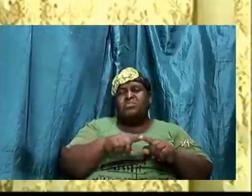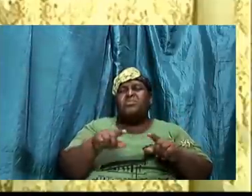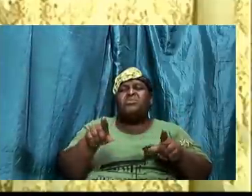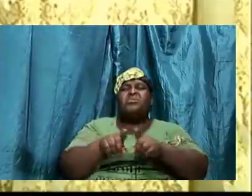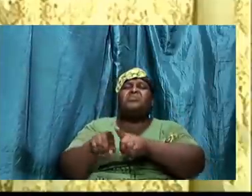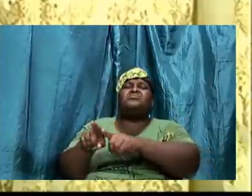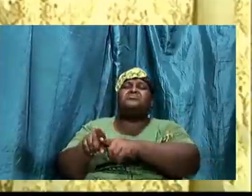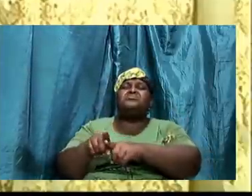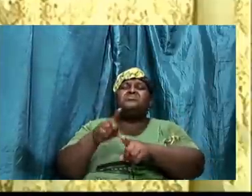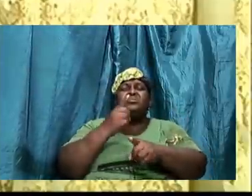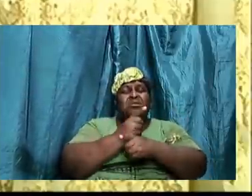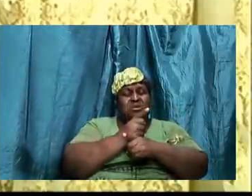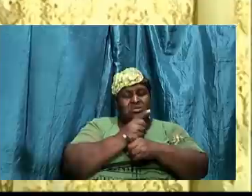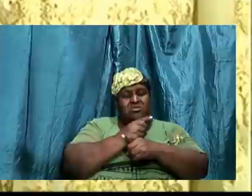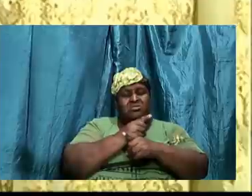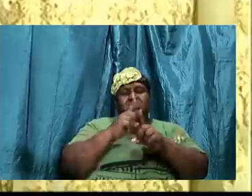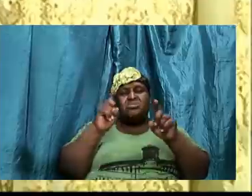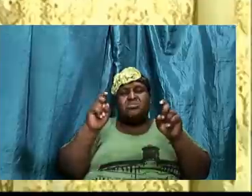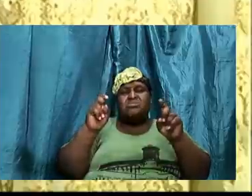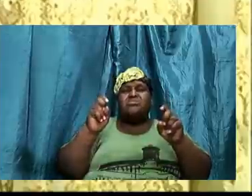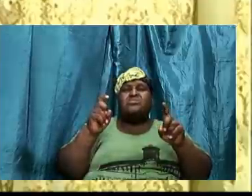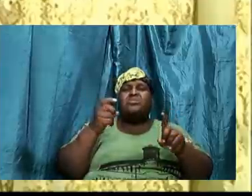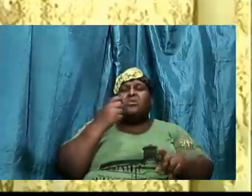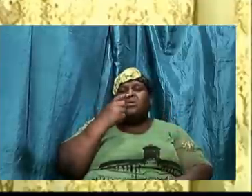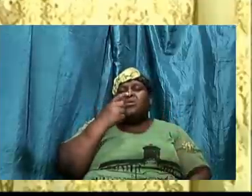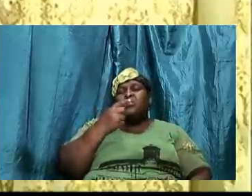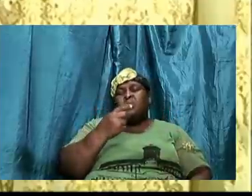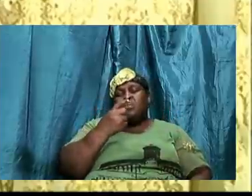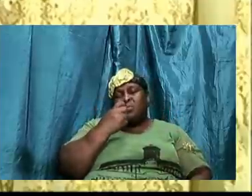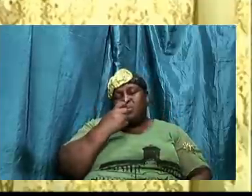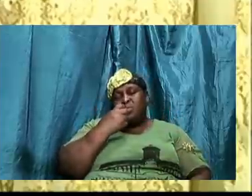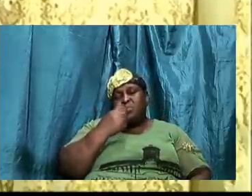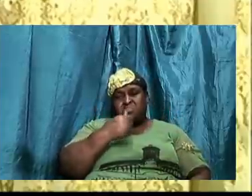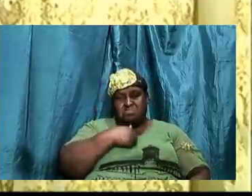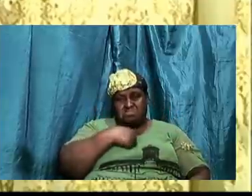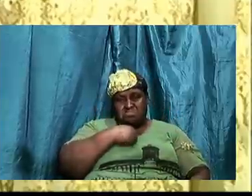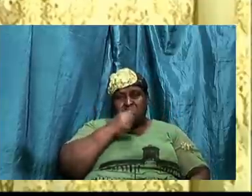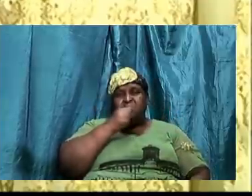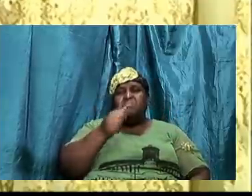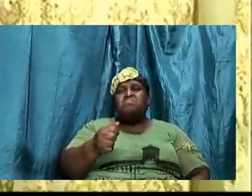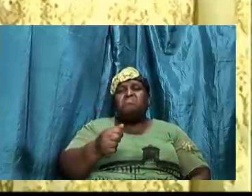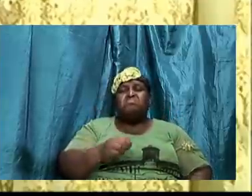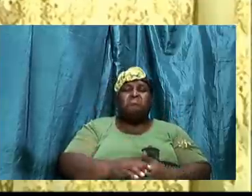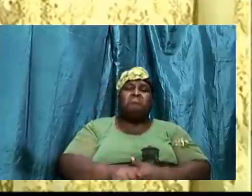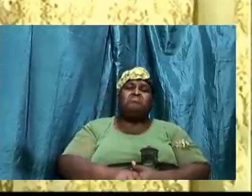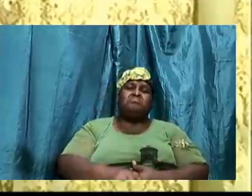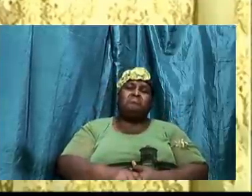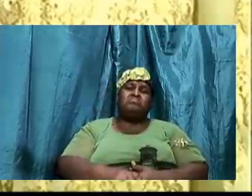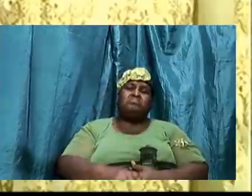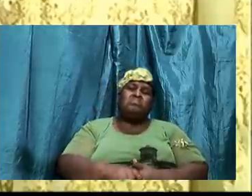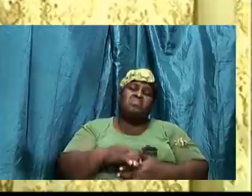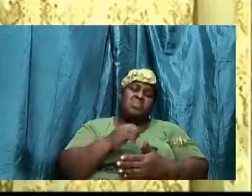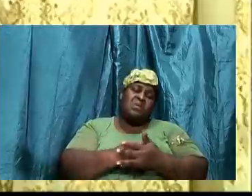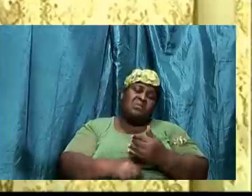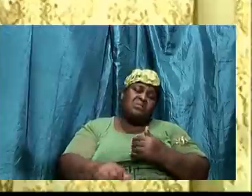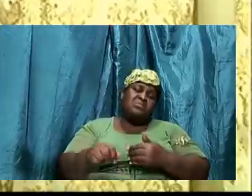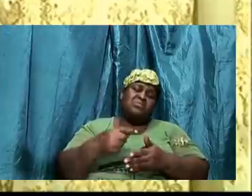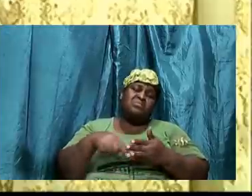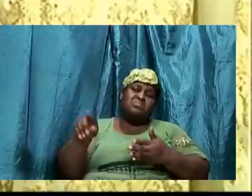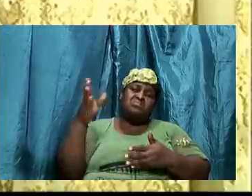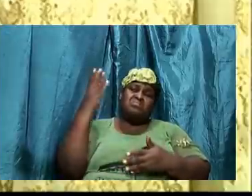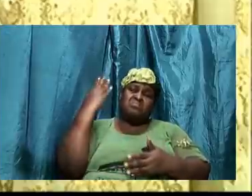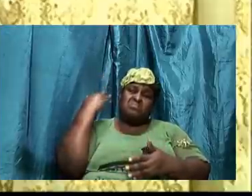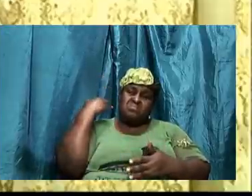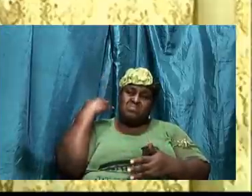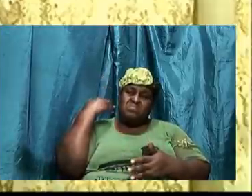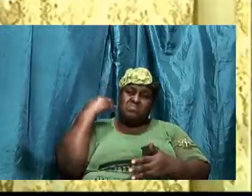who am I? Right, that's very important. Who am I? And you know, we said some weeks ago that we